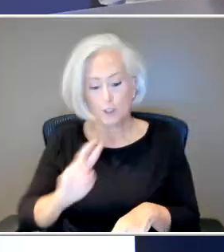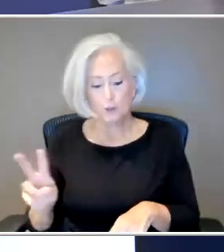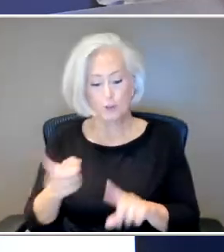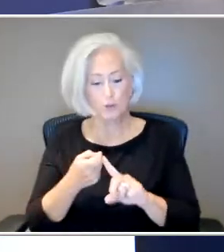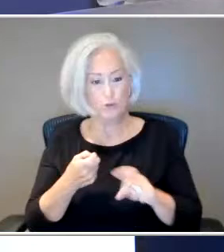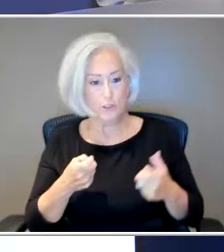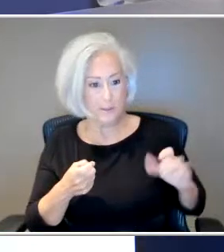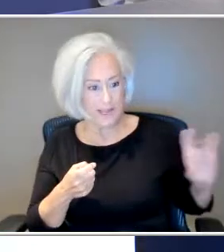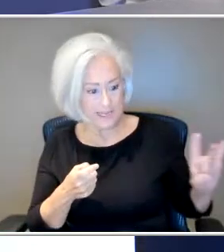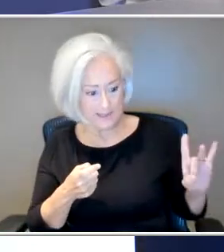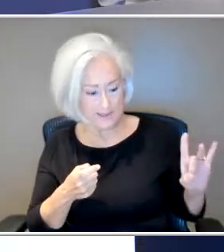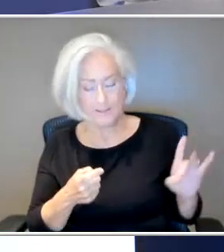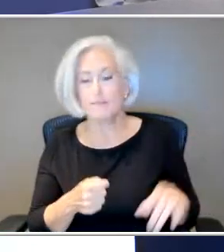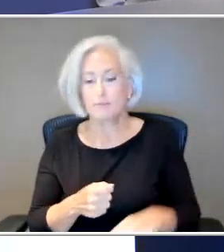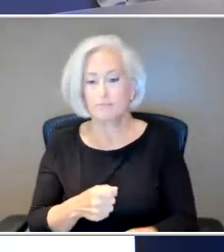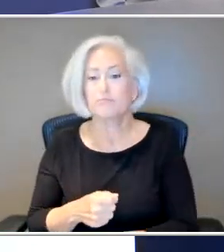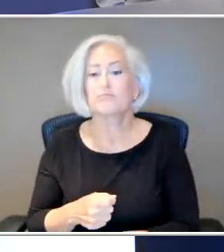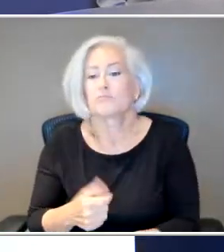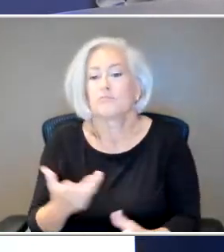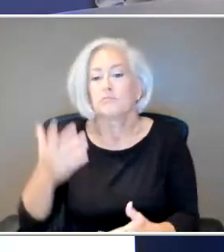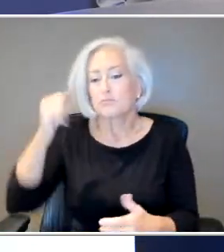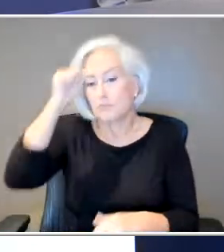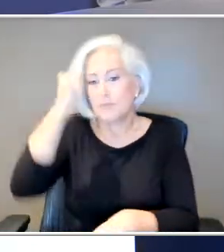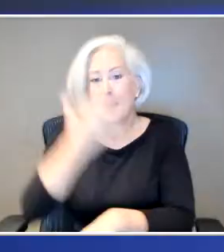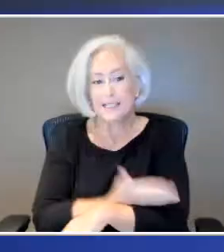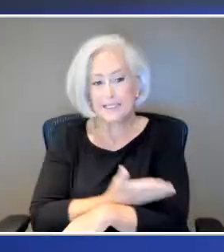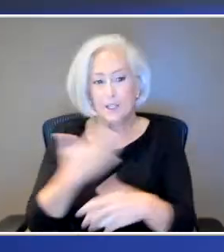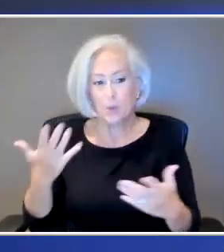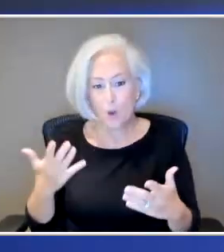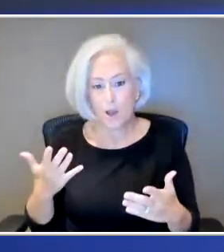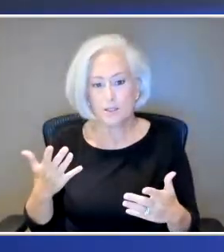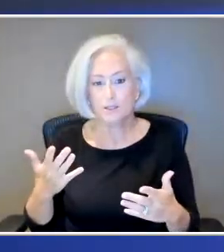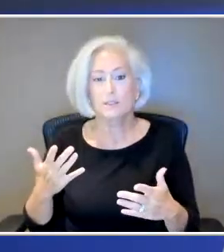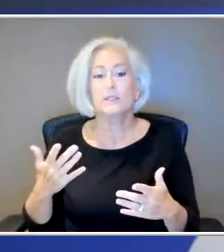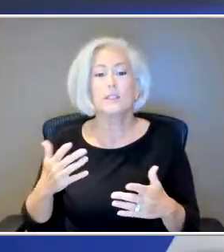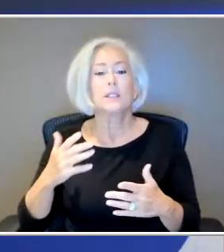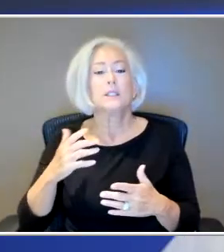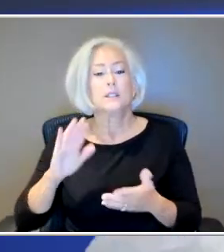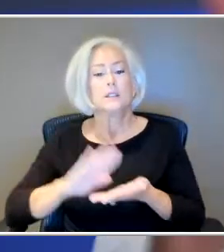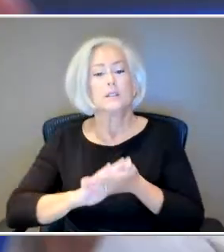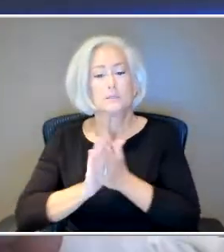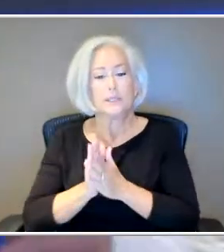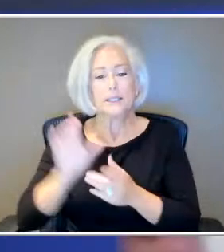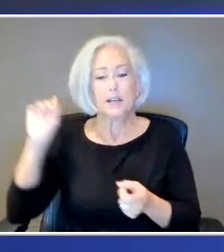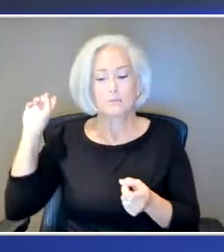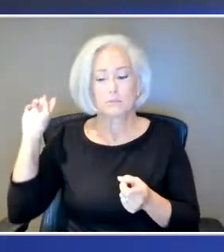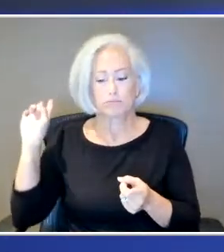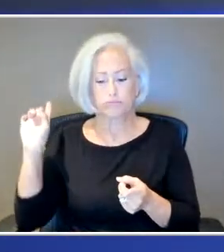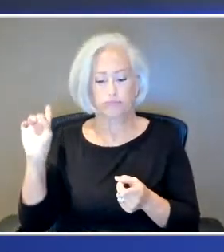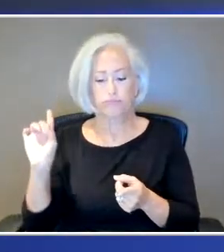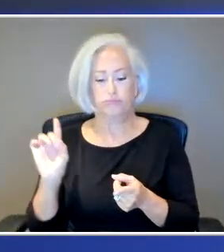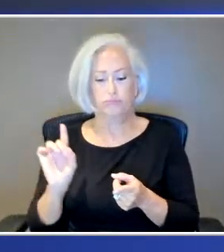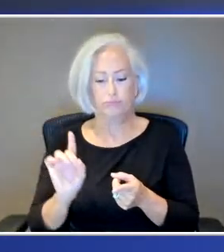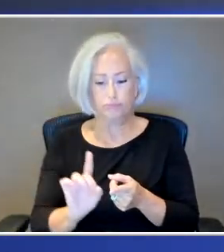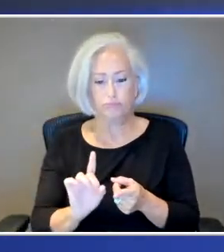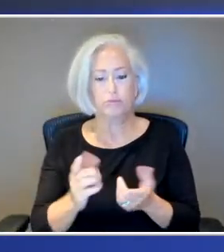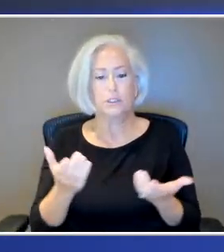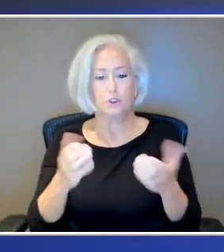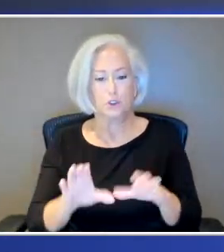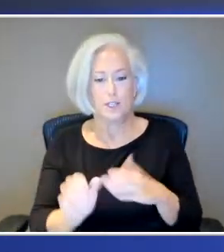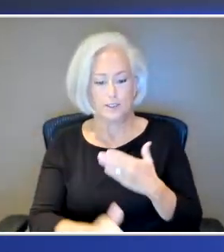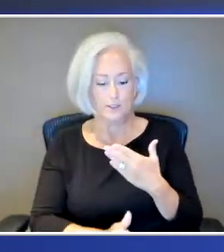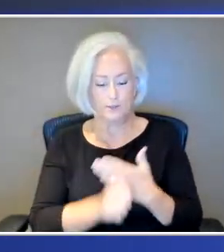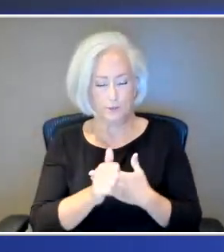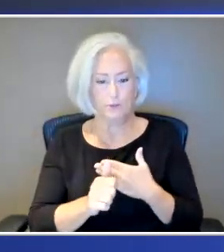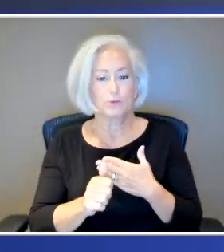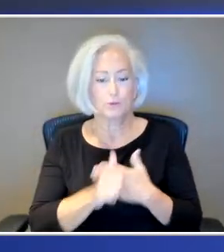generational skip work? So it starts to kind of water down. So as genetics work, as you start adding more people in, the risk starts to drop.